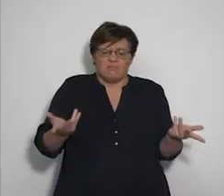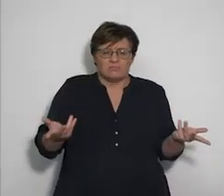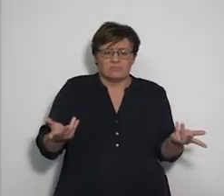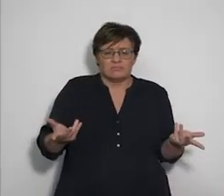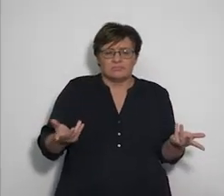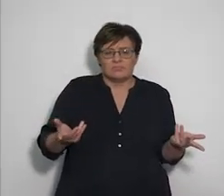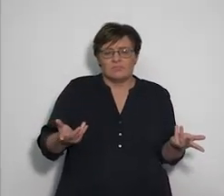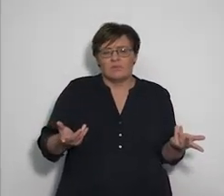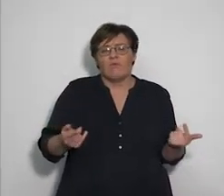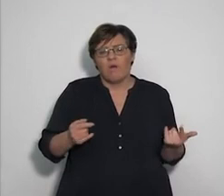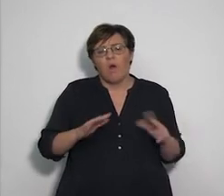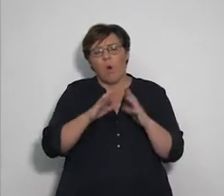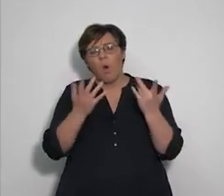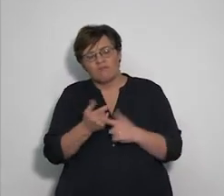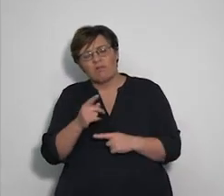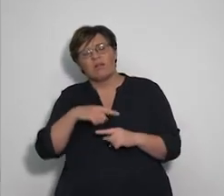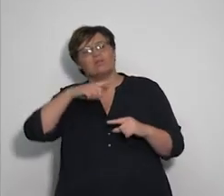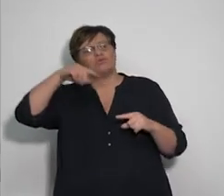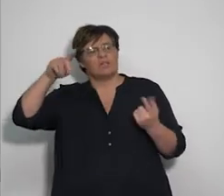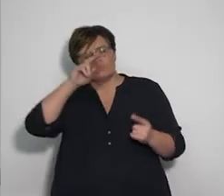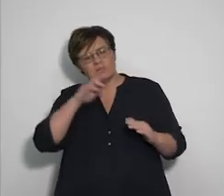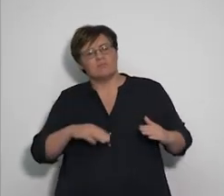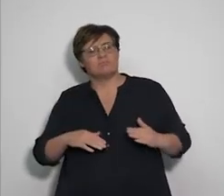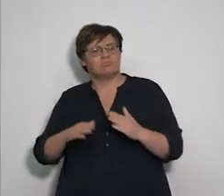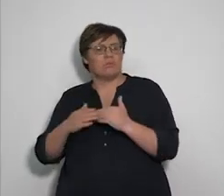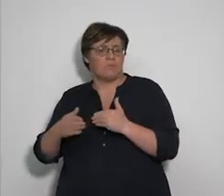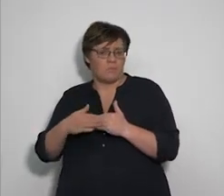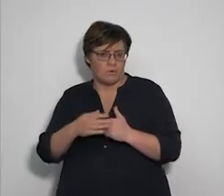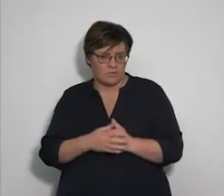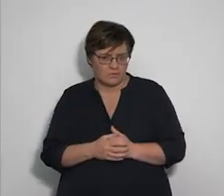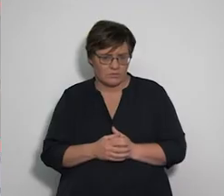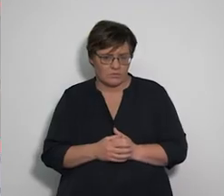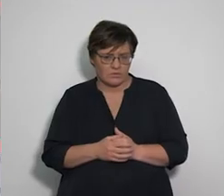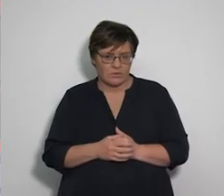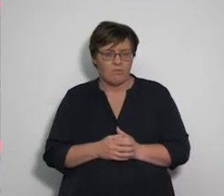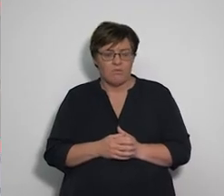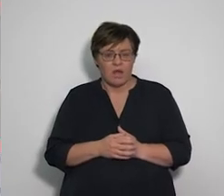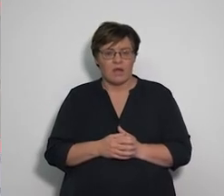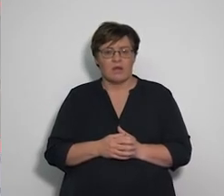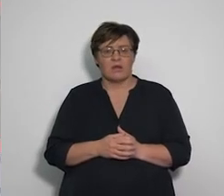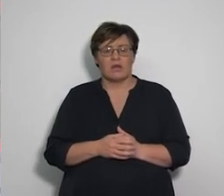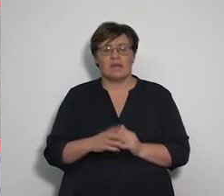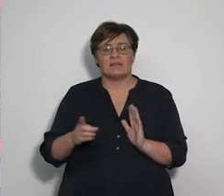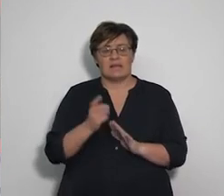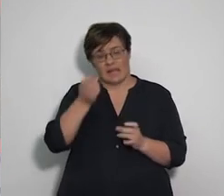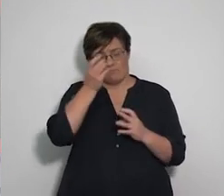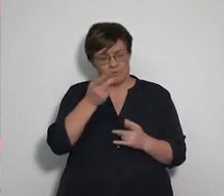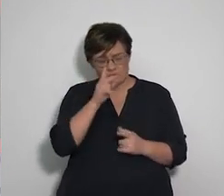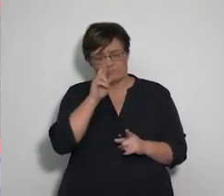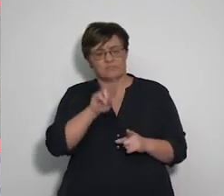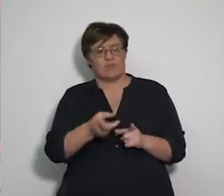very well and good. We've got an overall trend that we can describe just from our data